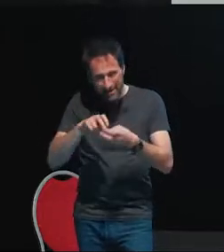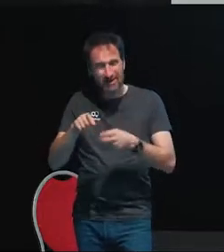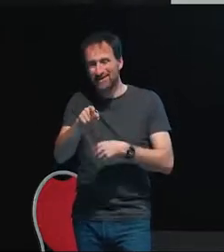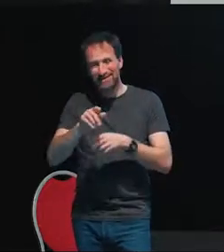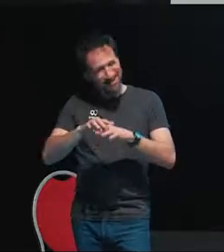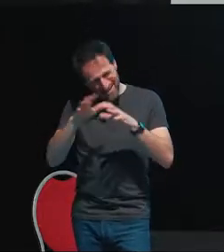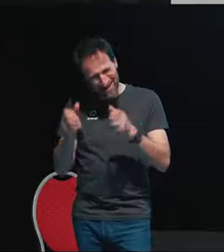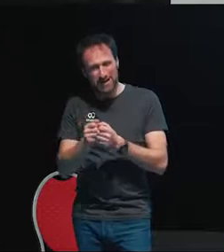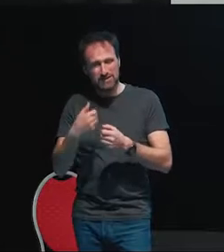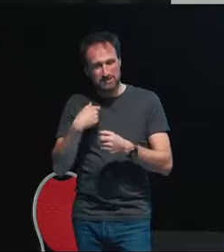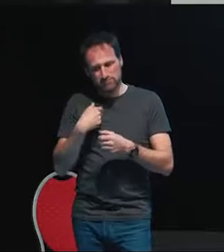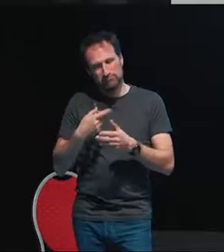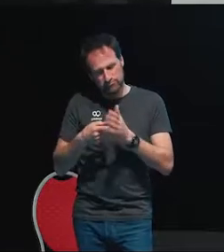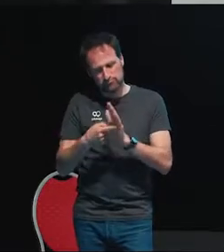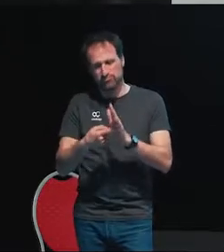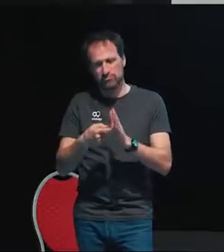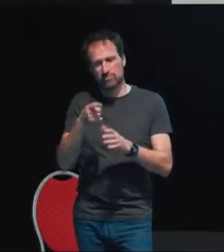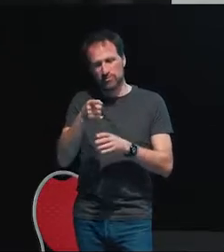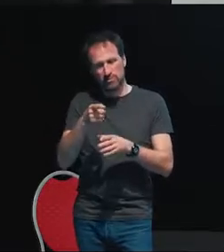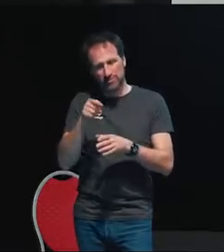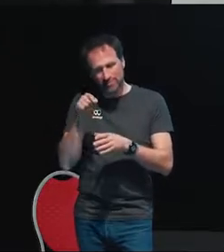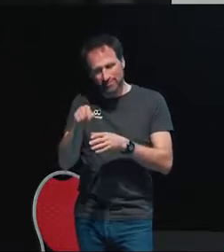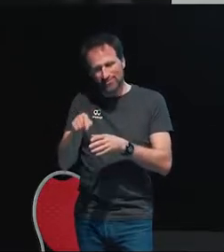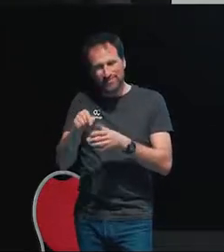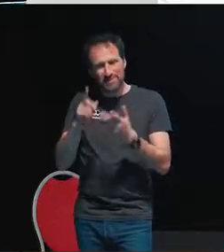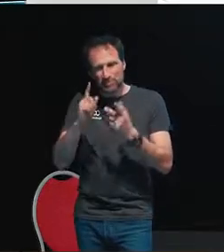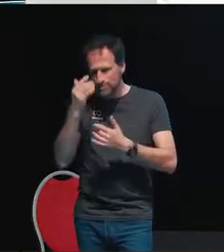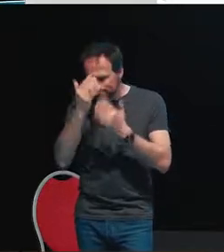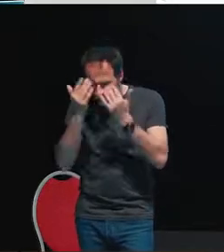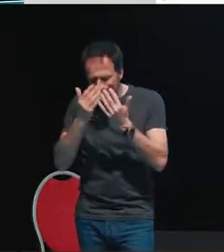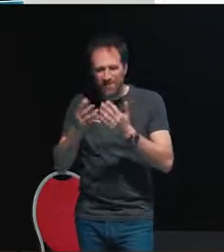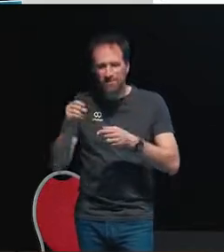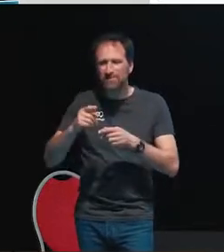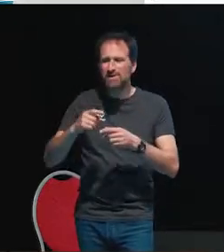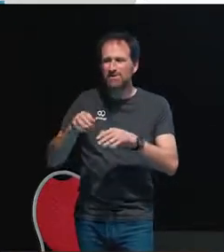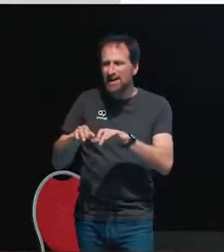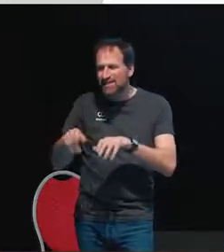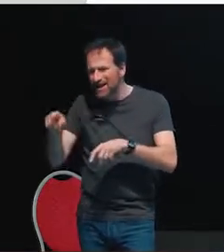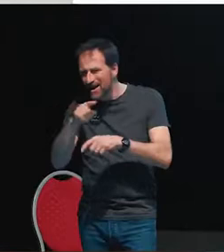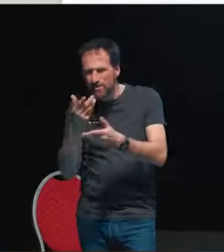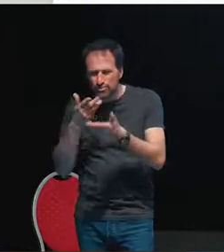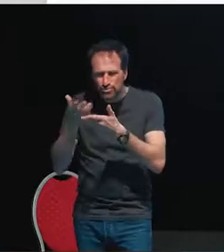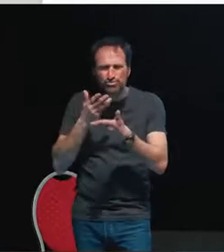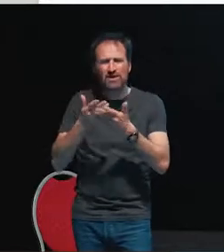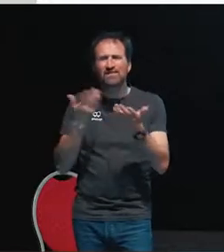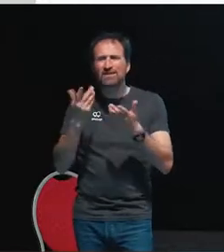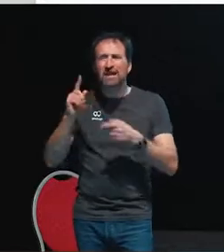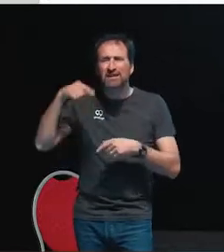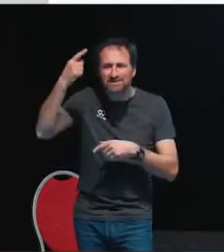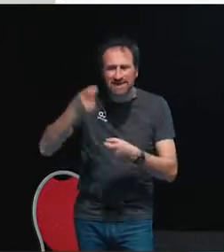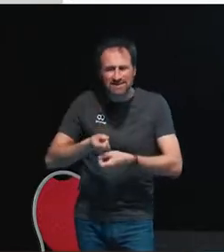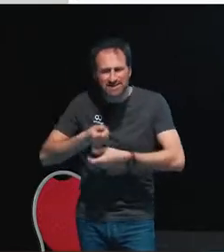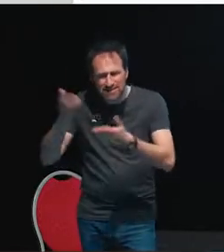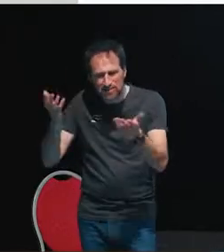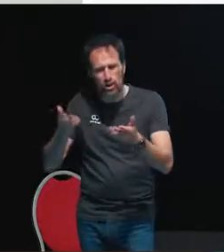as opposed to needing to go there and kind of like barter with all of the developers over what gets deployed next you